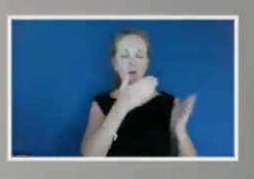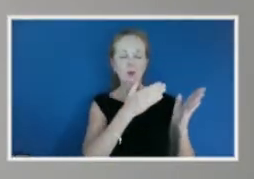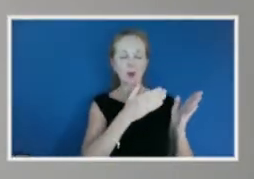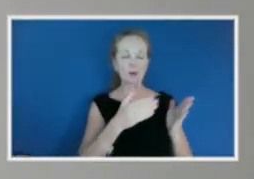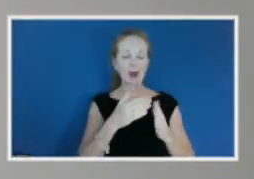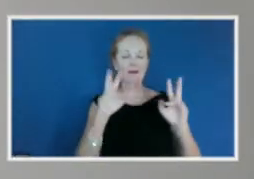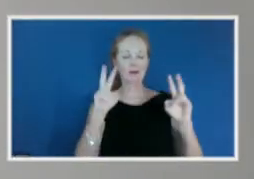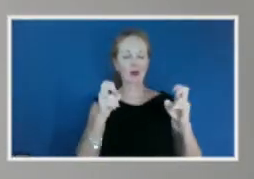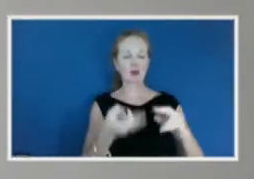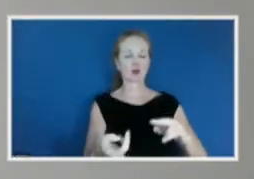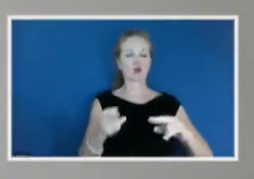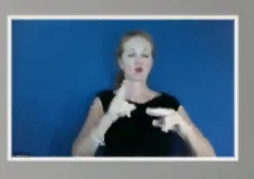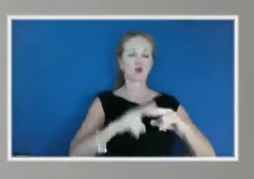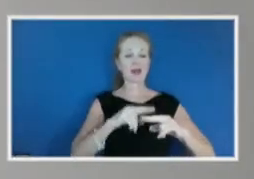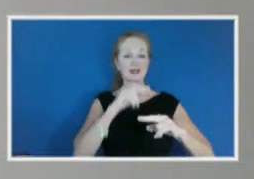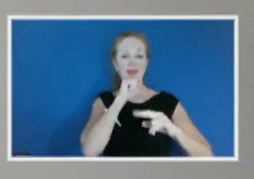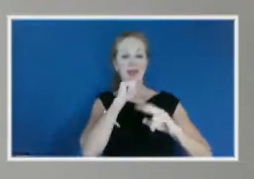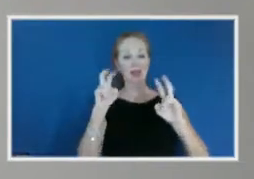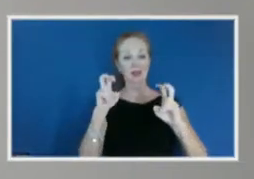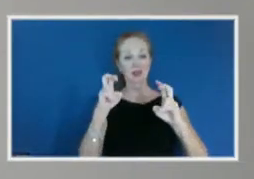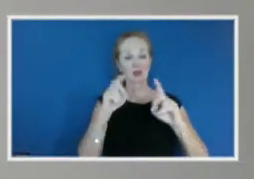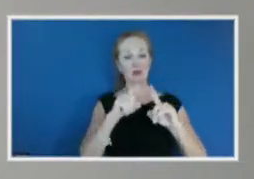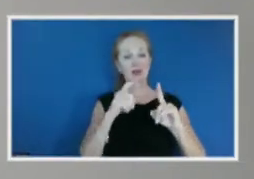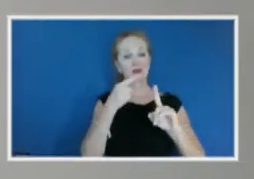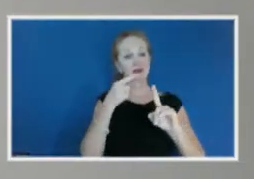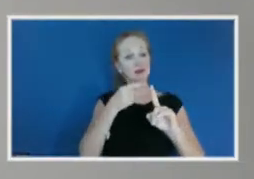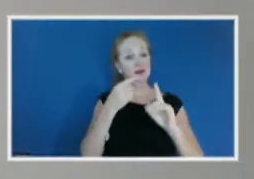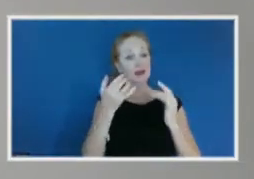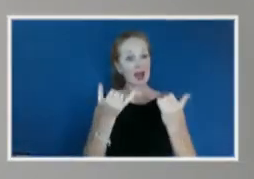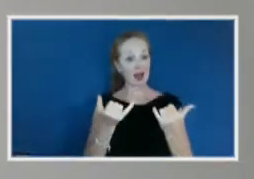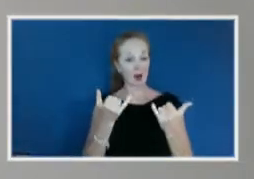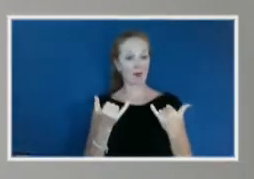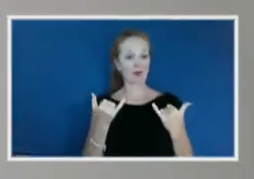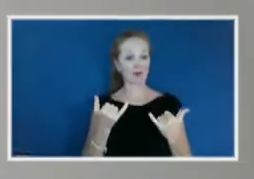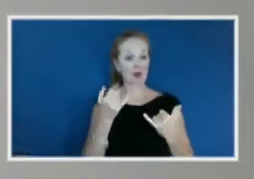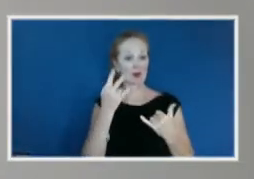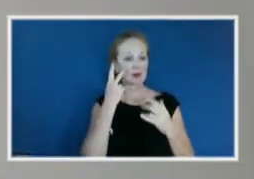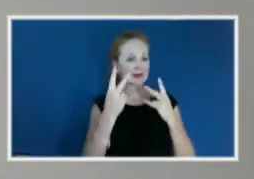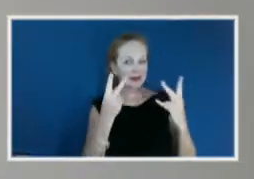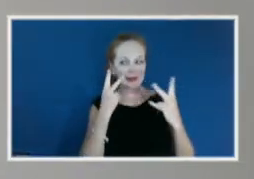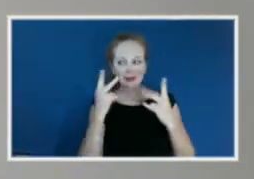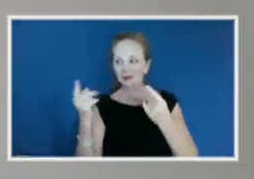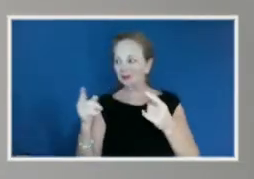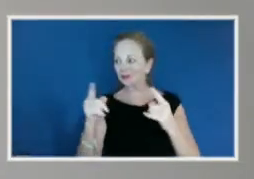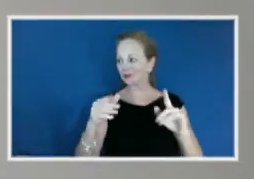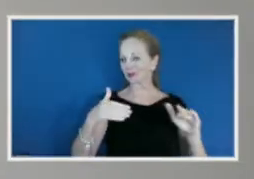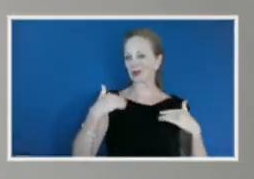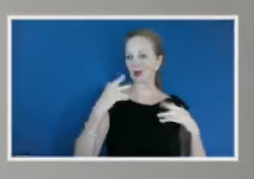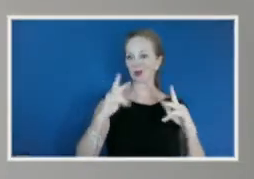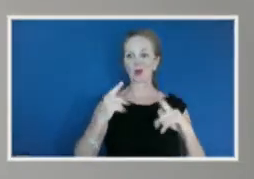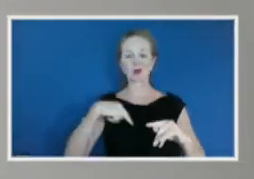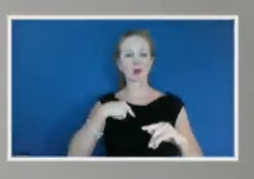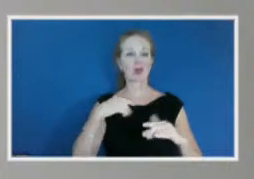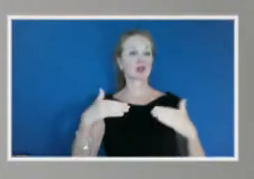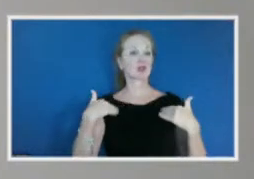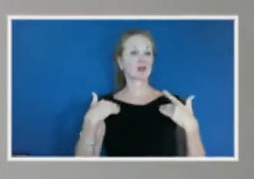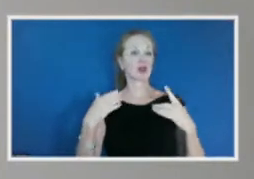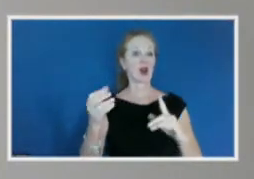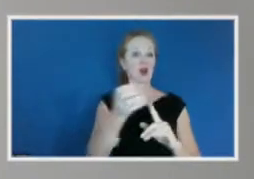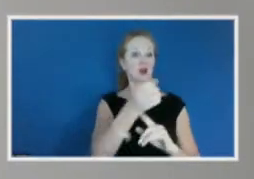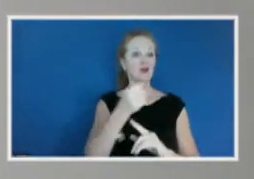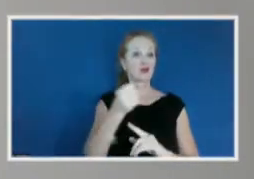age, because at this point, a lot of the what we see with the juveniles is we do a juvenile arrest, they're released back